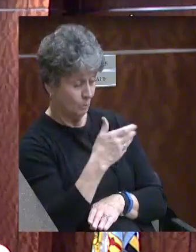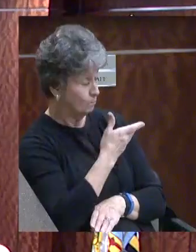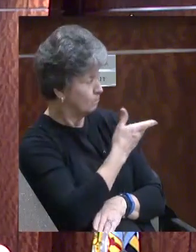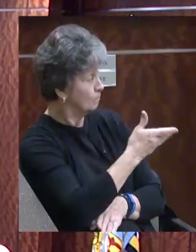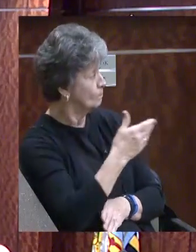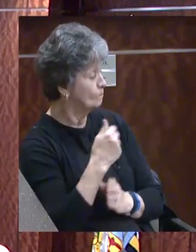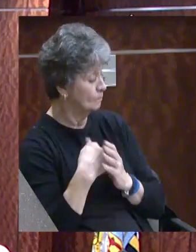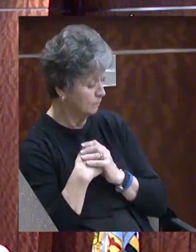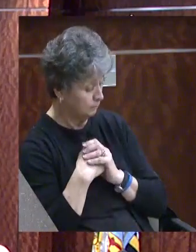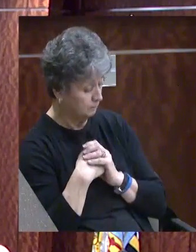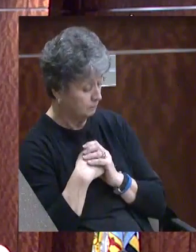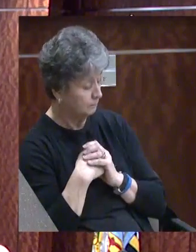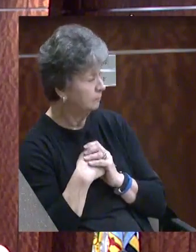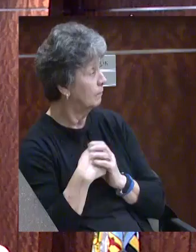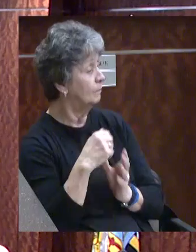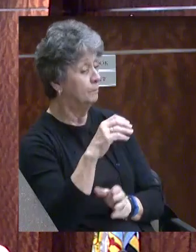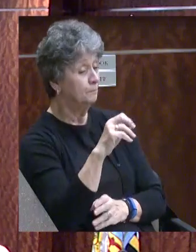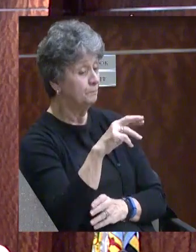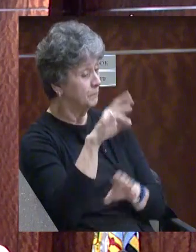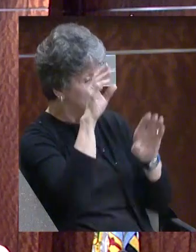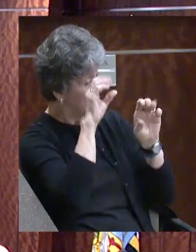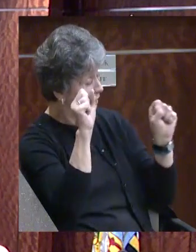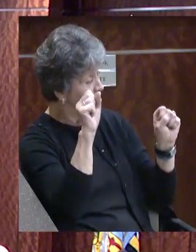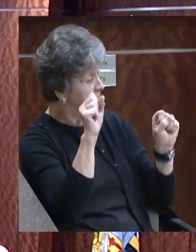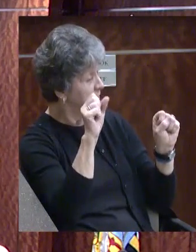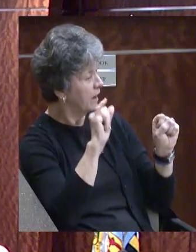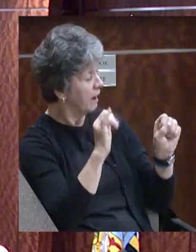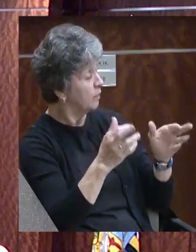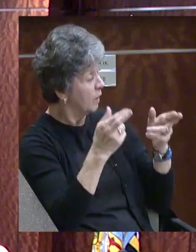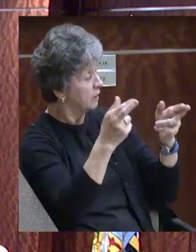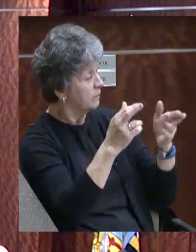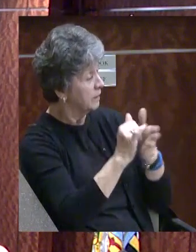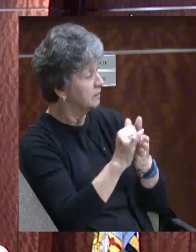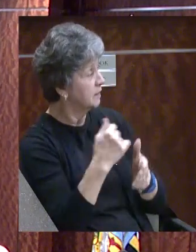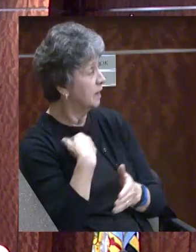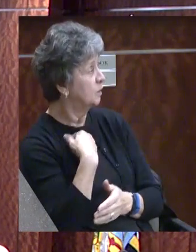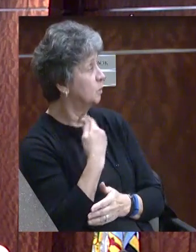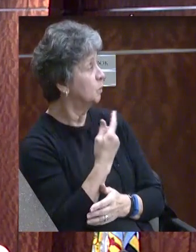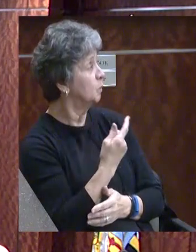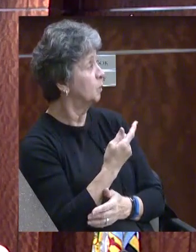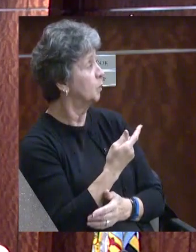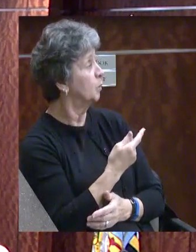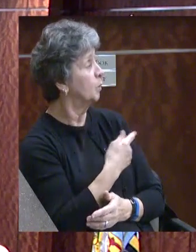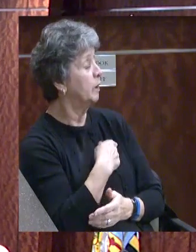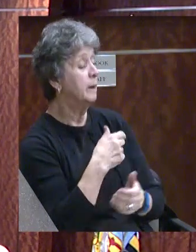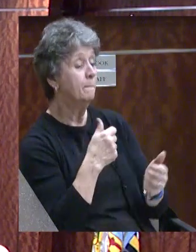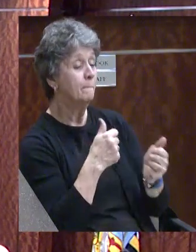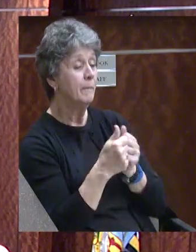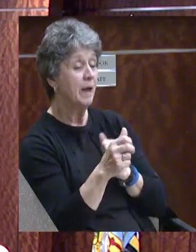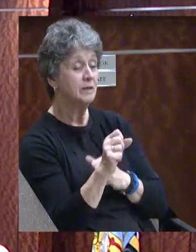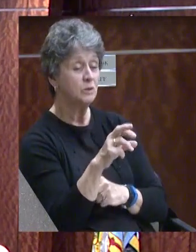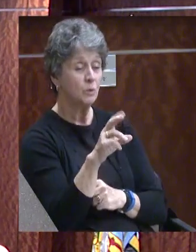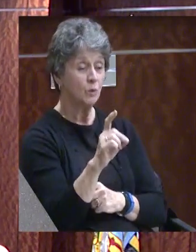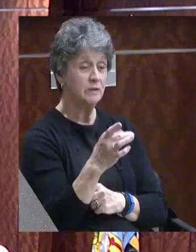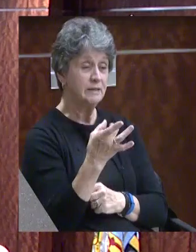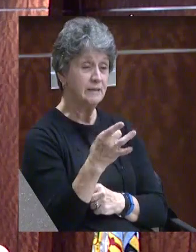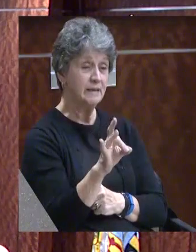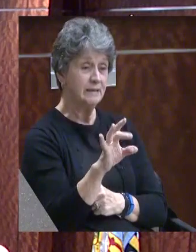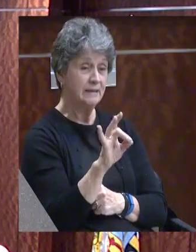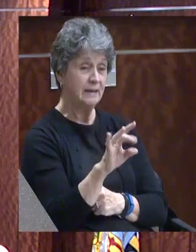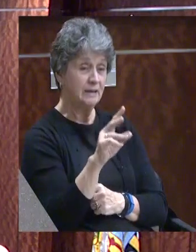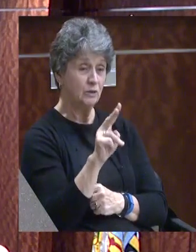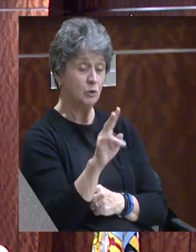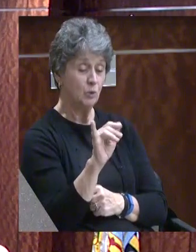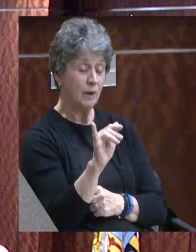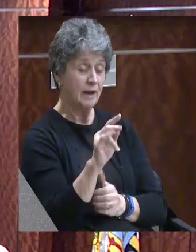Mr. President? Yes, ma'am. I recommend that we pass ordinance number 1882 as